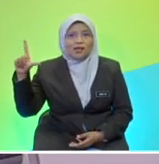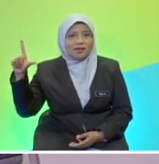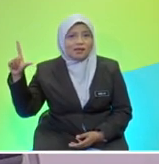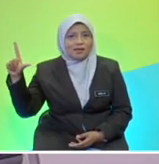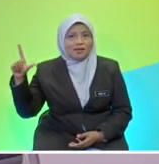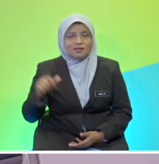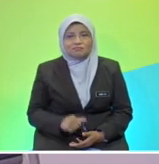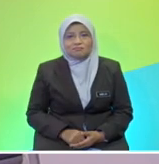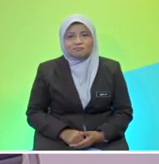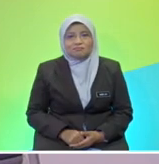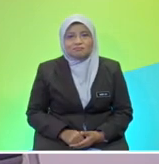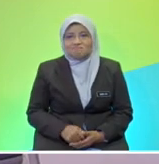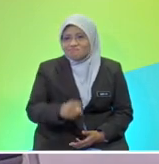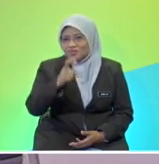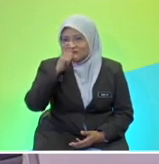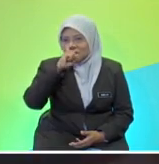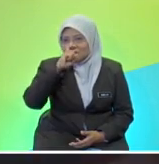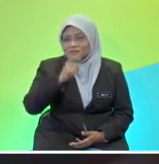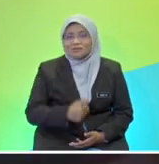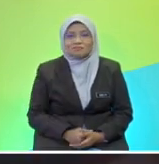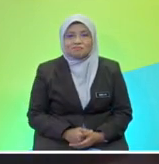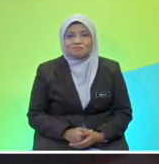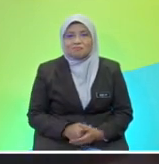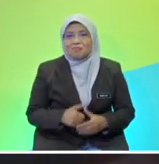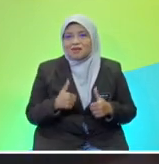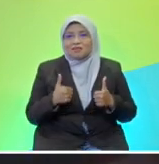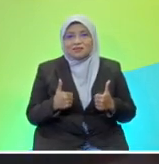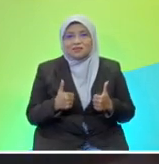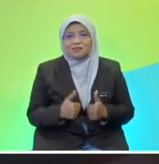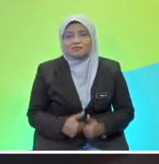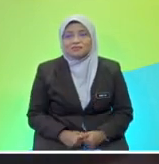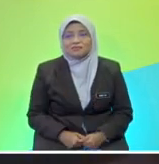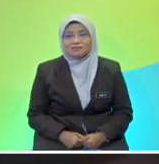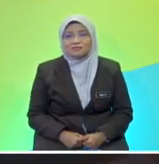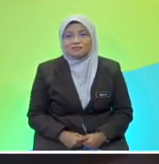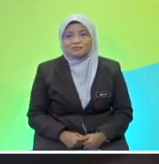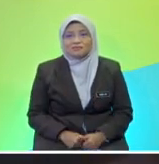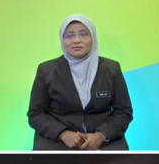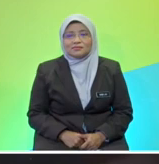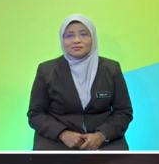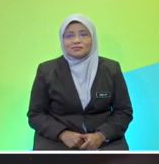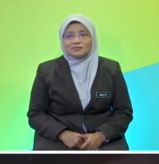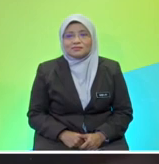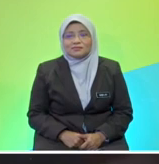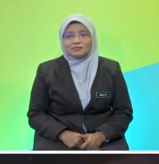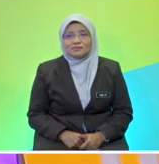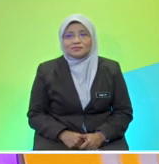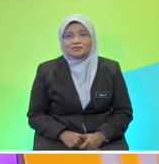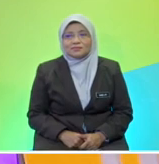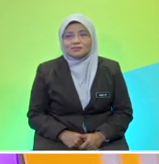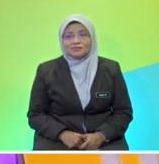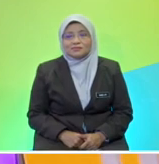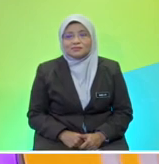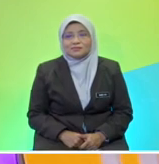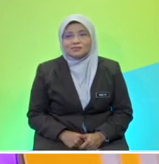D-O-L-L. Doll. Very good. Yay. Okay. This is for you. And, okay, we have a bit more to go.